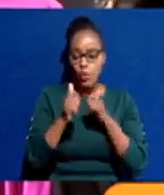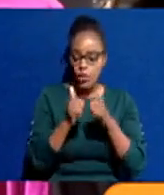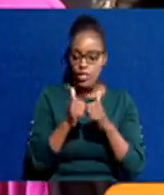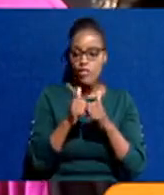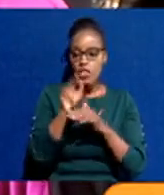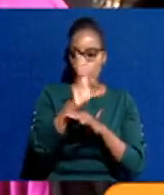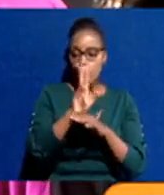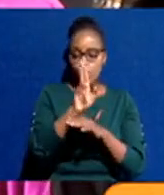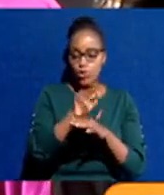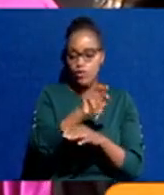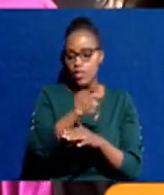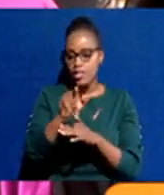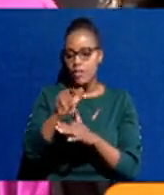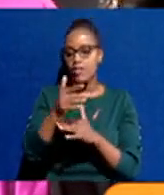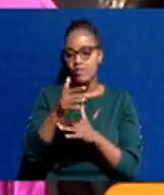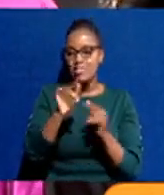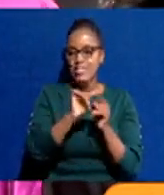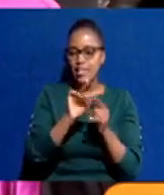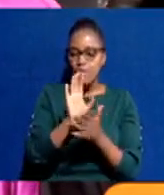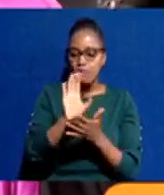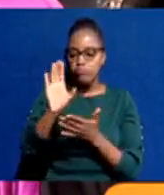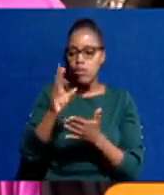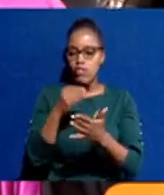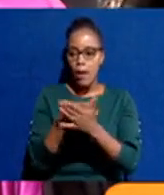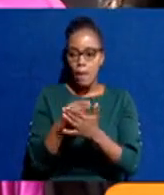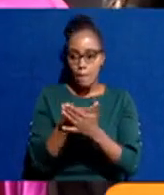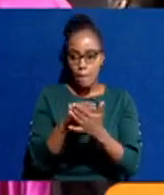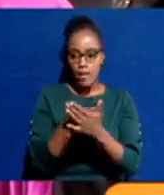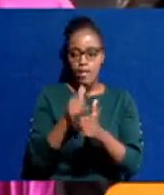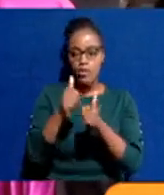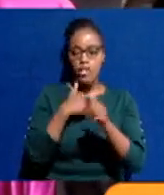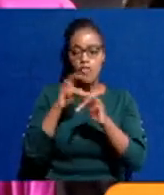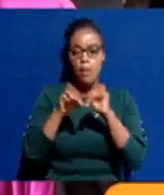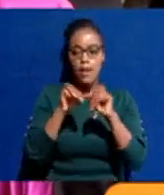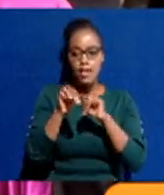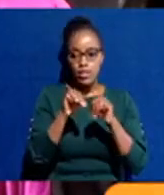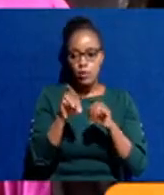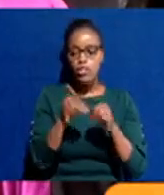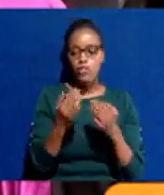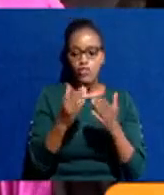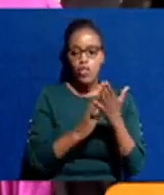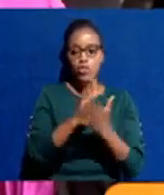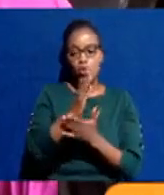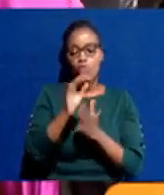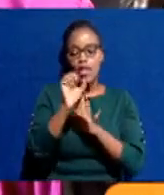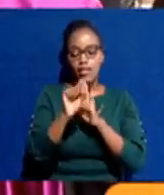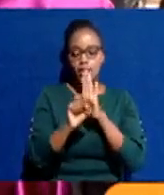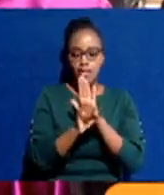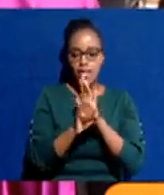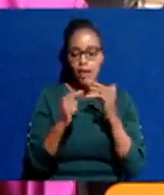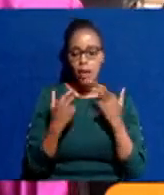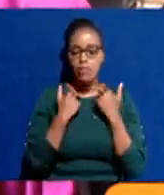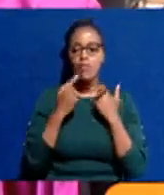subsidies, irresponsible borrowing and gross fiscal mismanagement through the state capture.